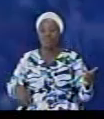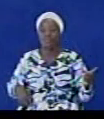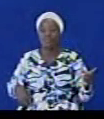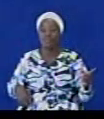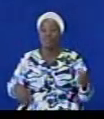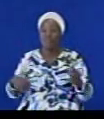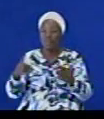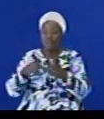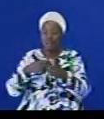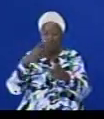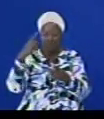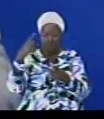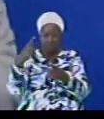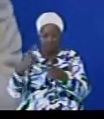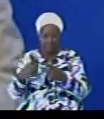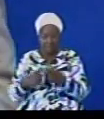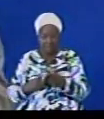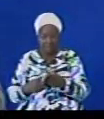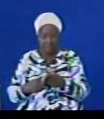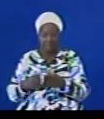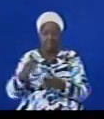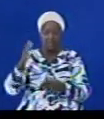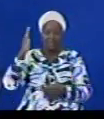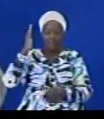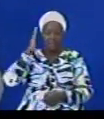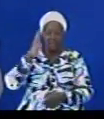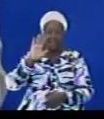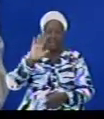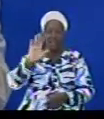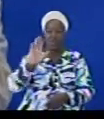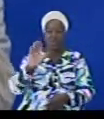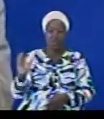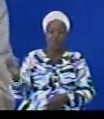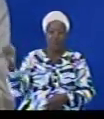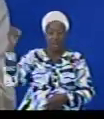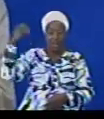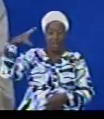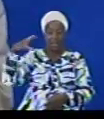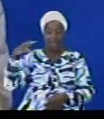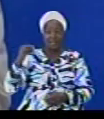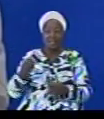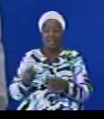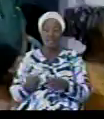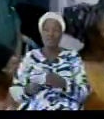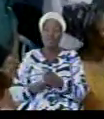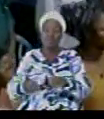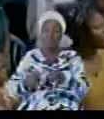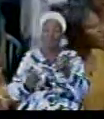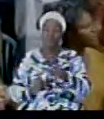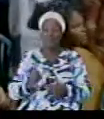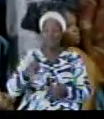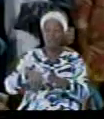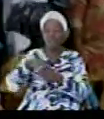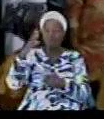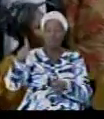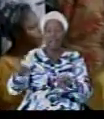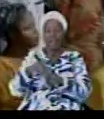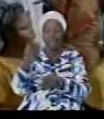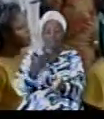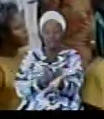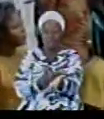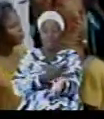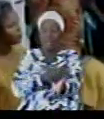Then shall thy light break forth as the morning, and